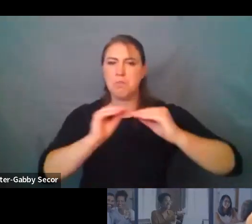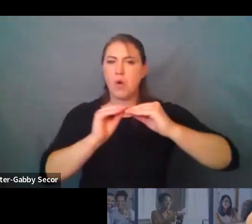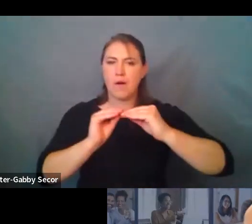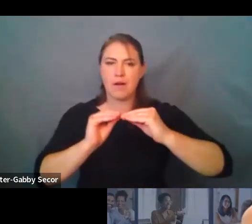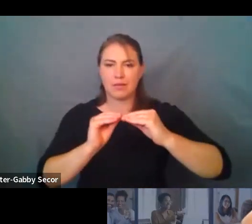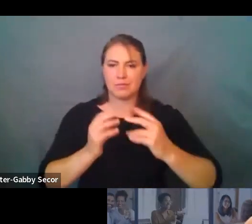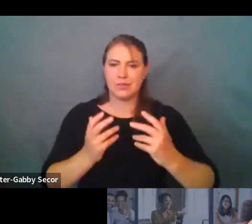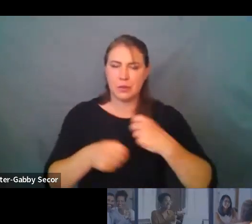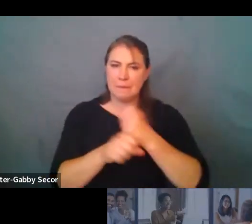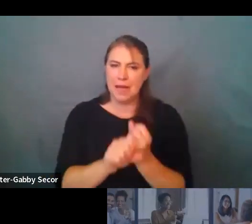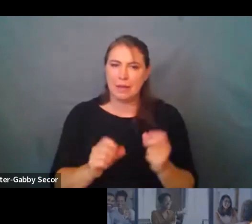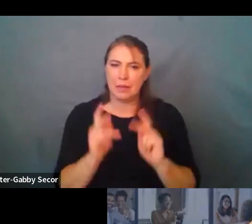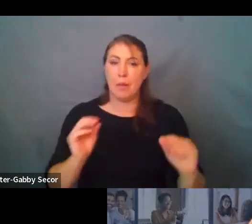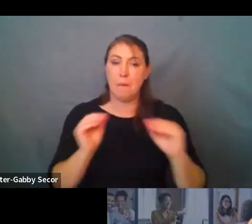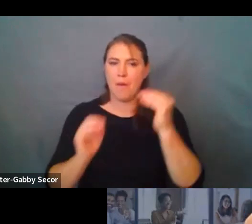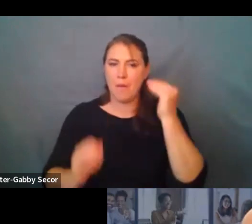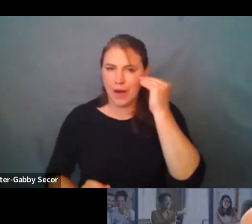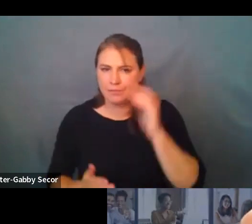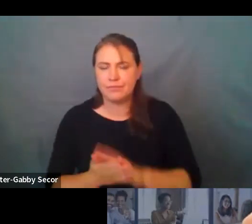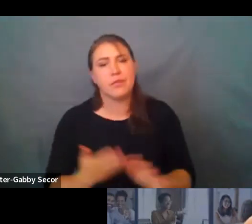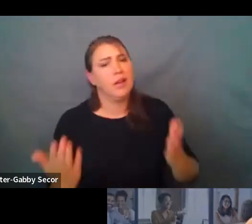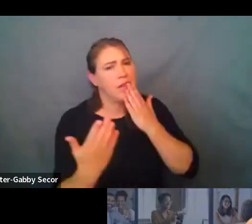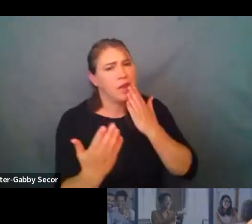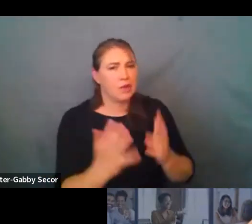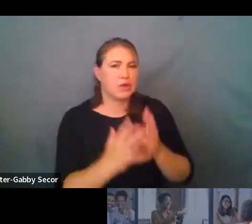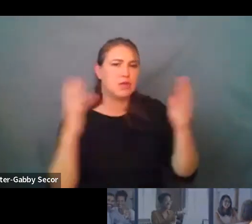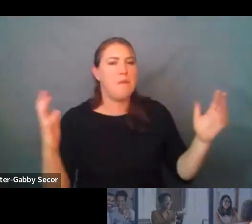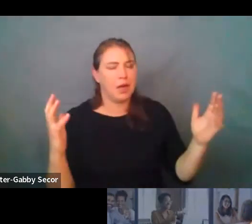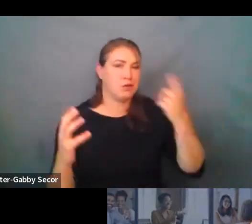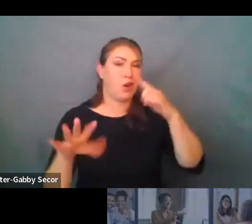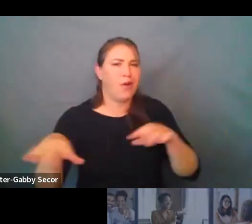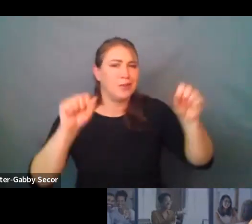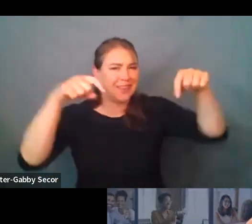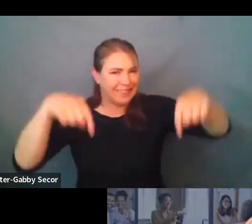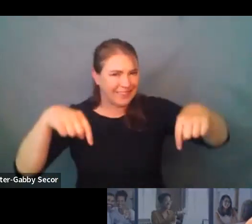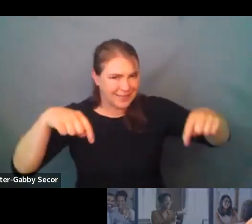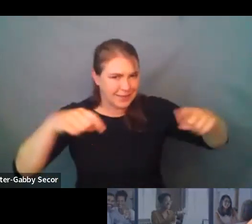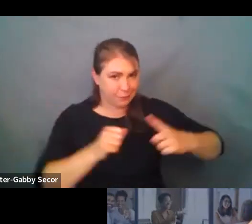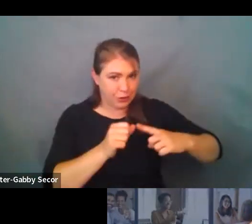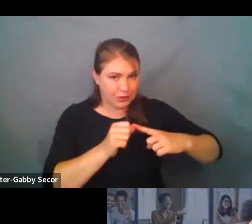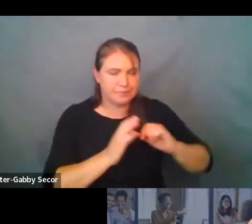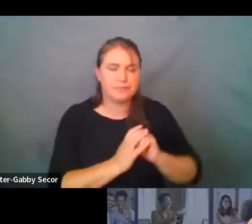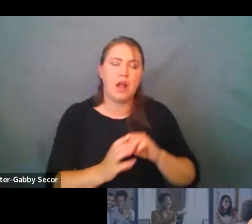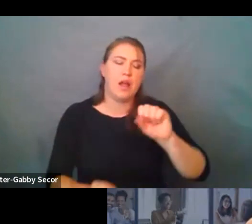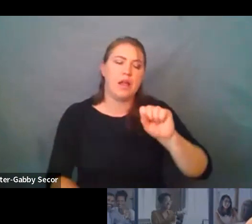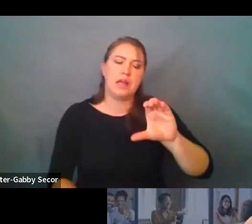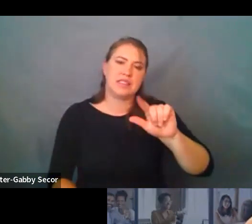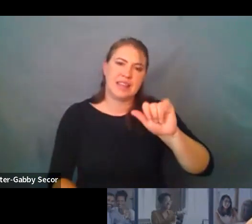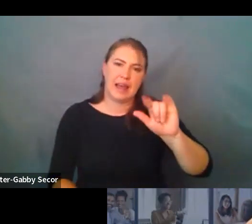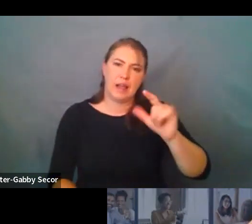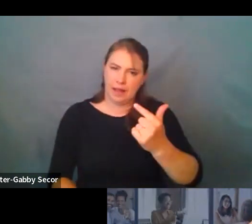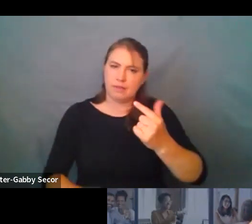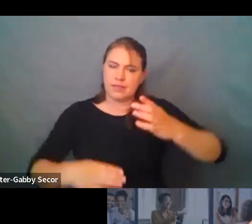thank you again for having us here and for OHC for hosting this. I think the scaling question is a really important one when we think back